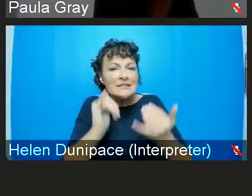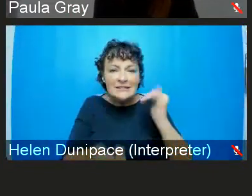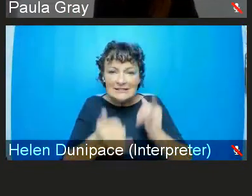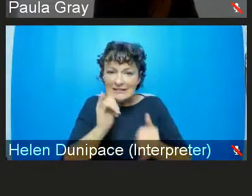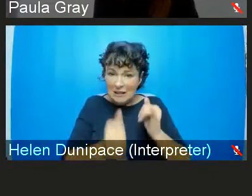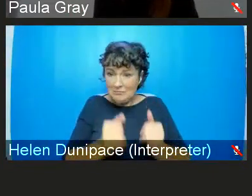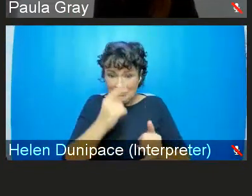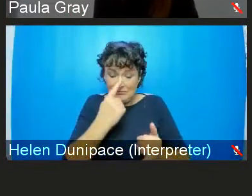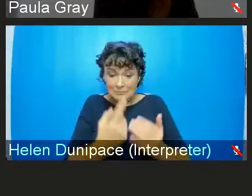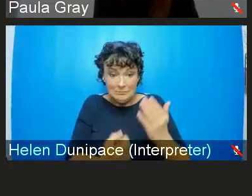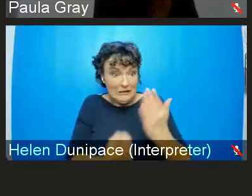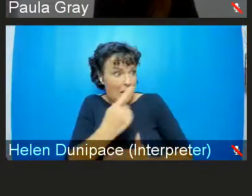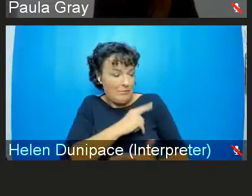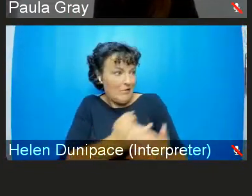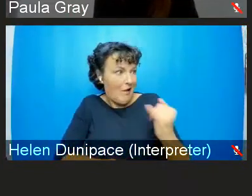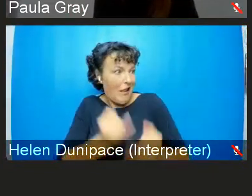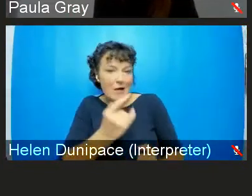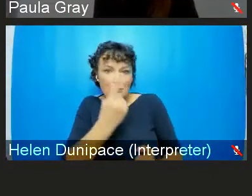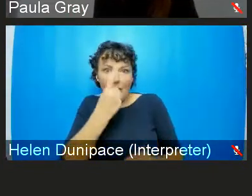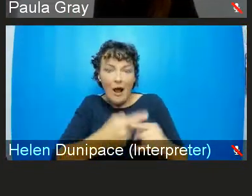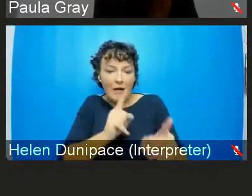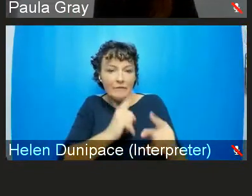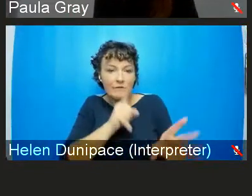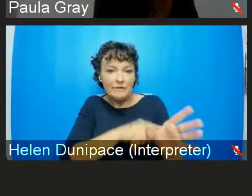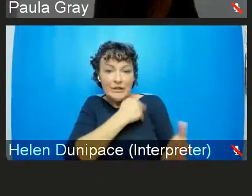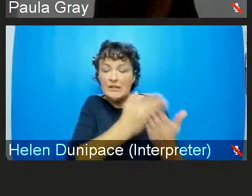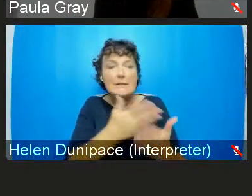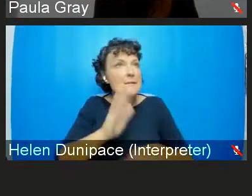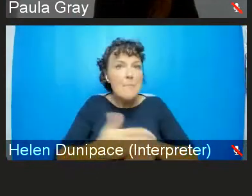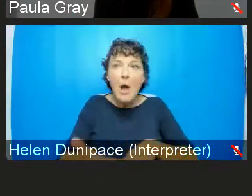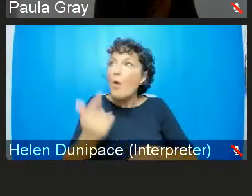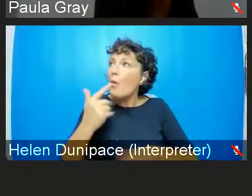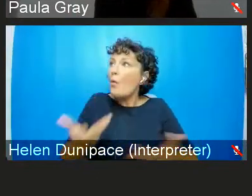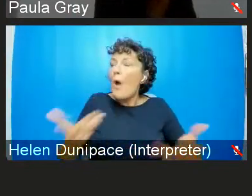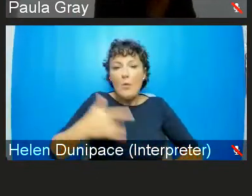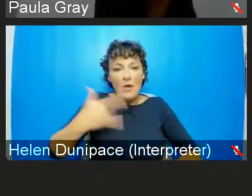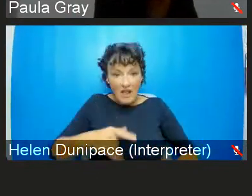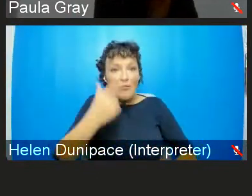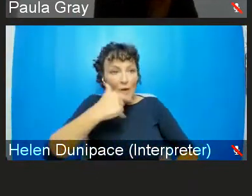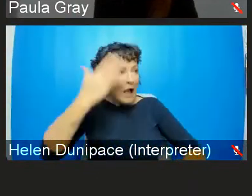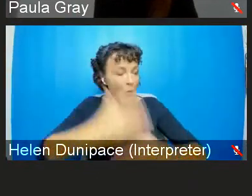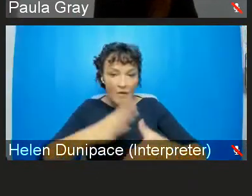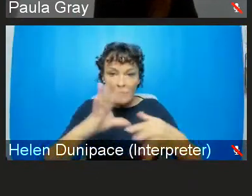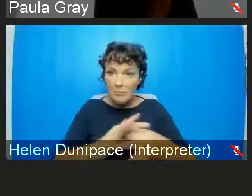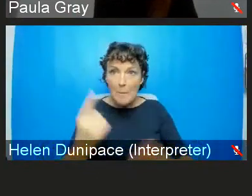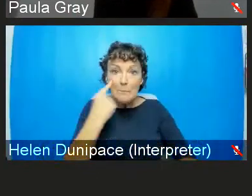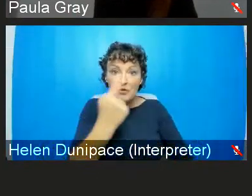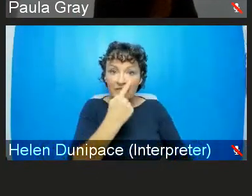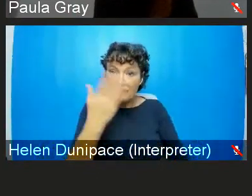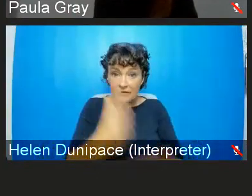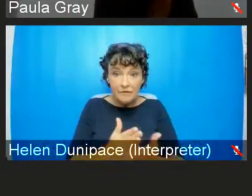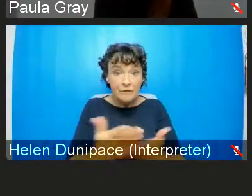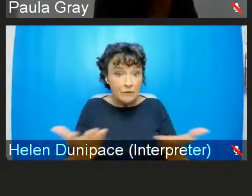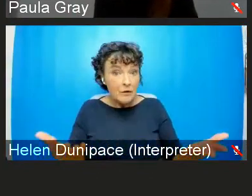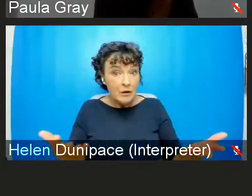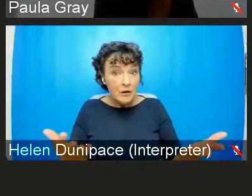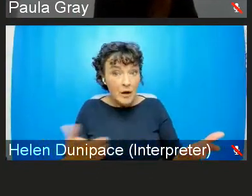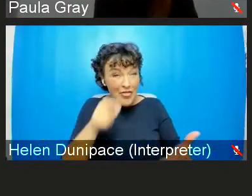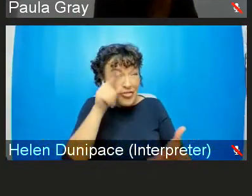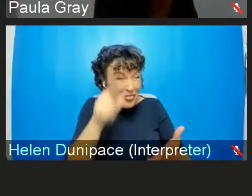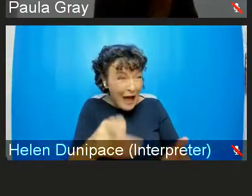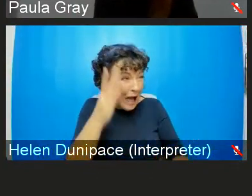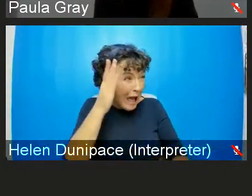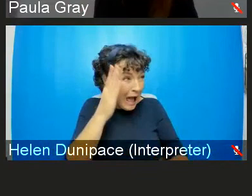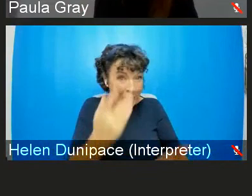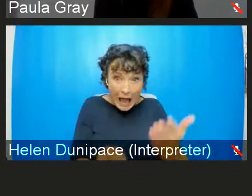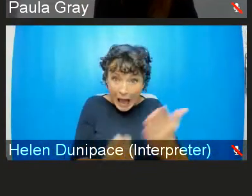where we live, we can all work from home effectively. And you know, it's a simple thing like that has opened up opportunities for all of us across